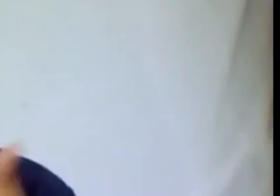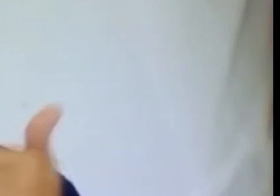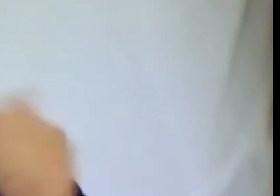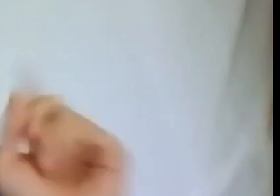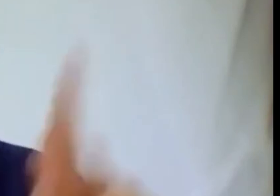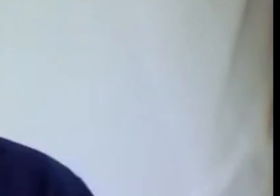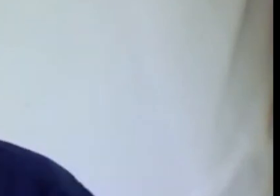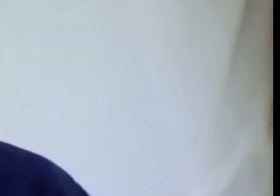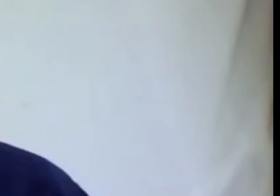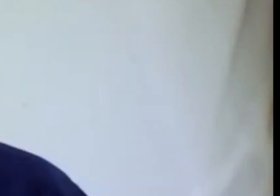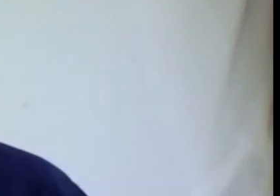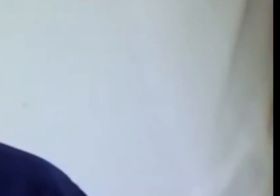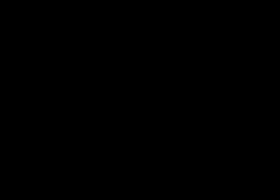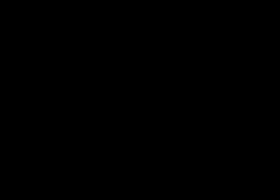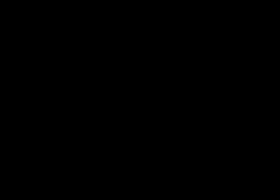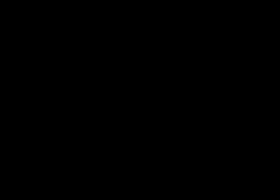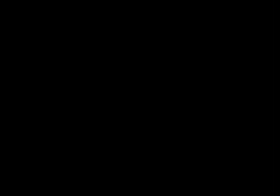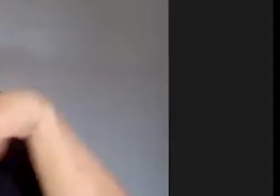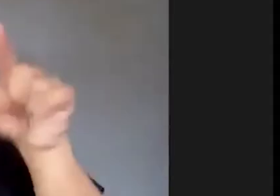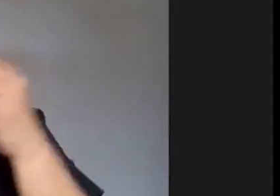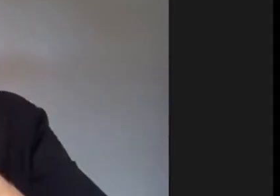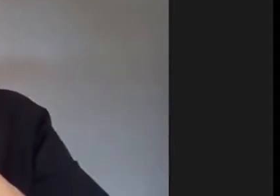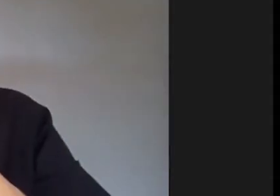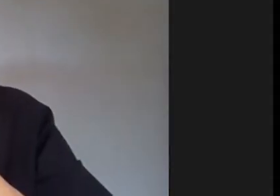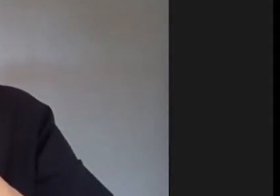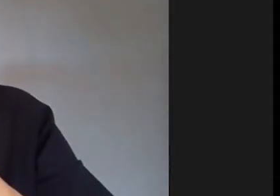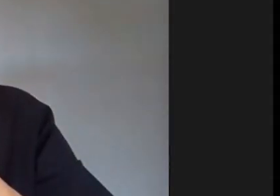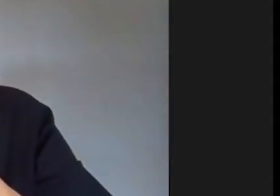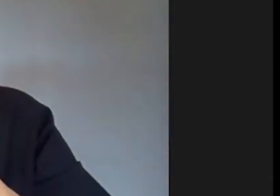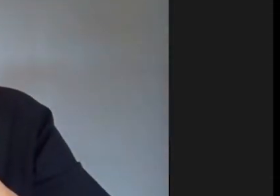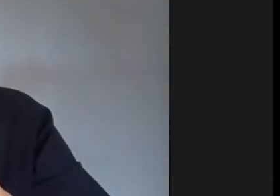All right. So we get back.